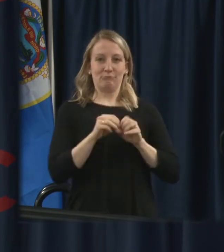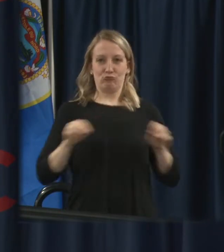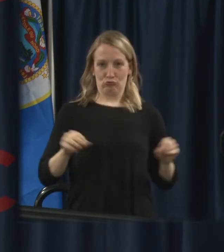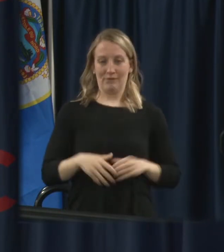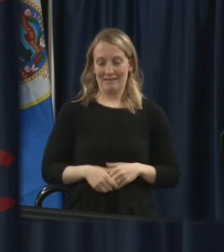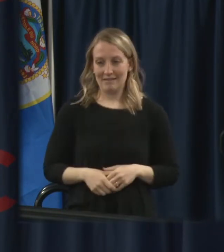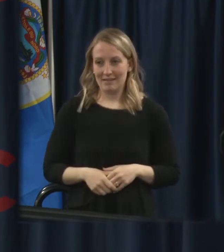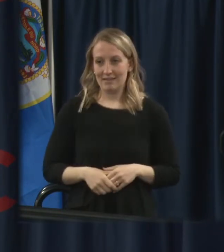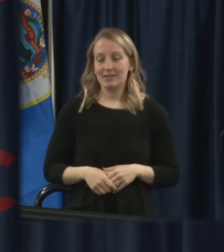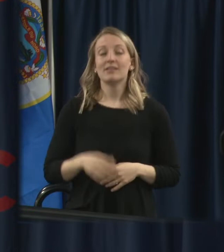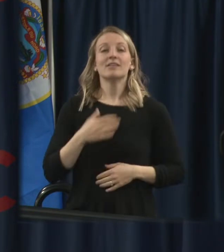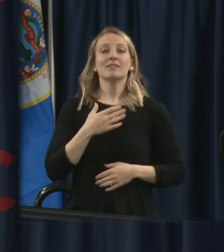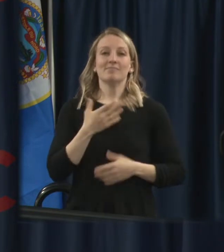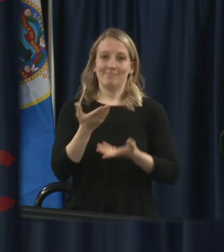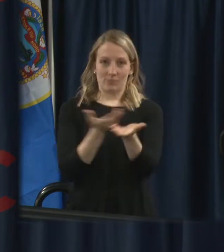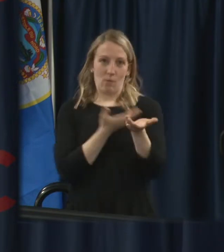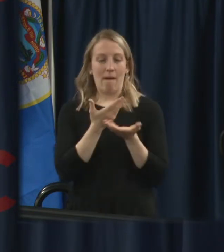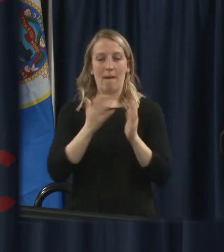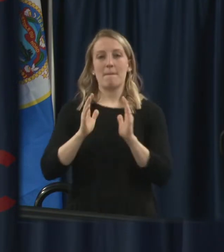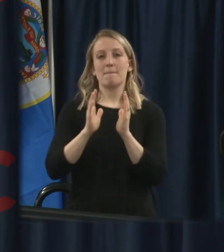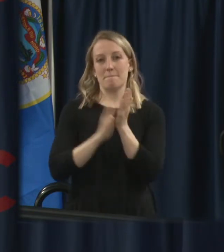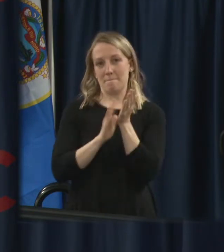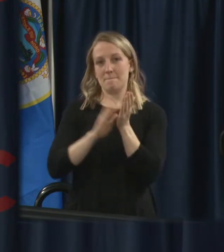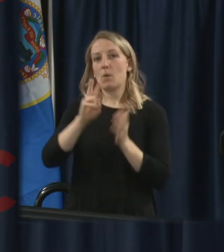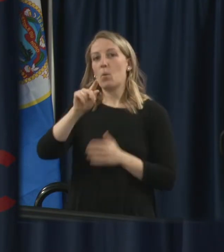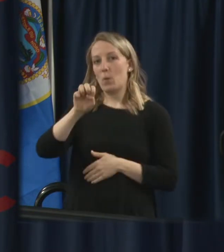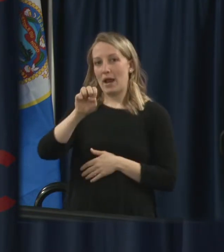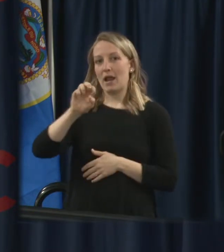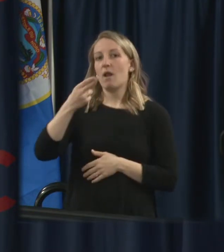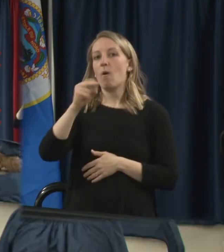hand. Please help me welcome Wade Hofus.